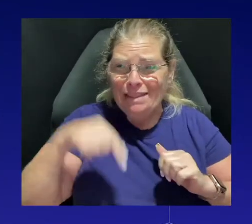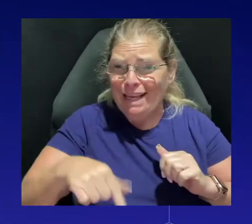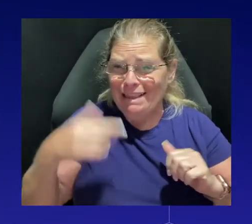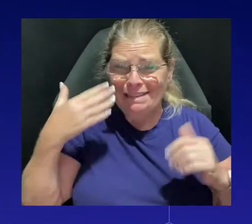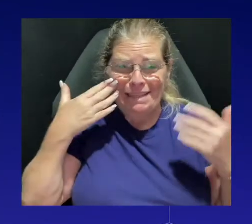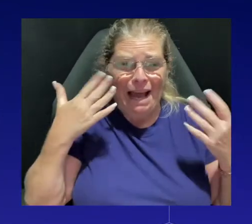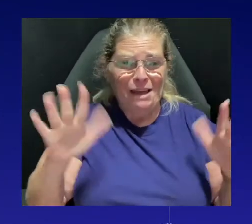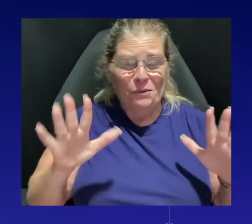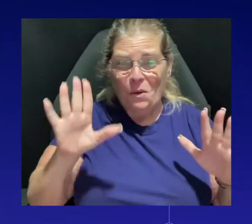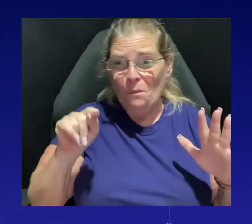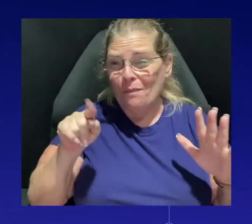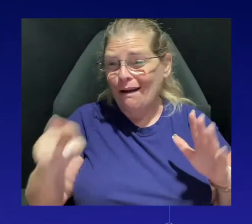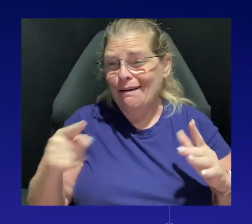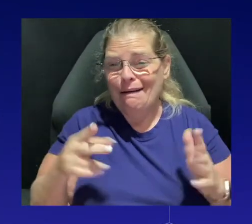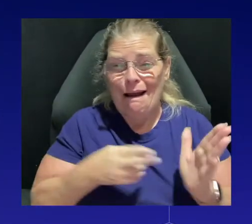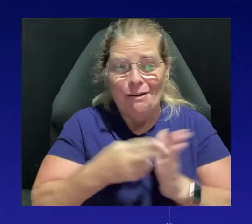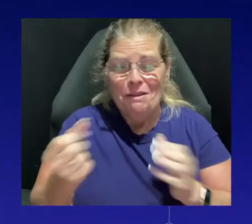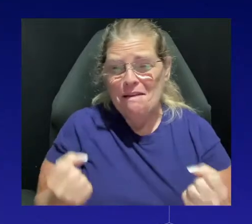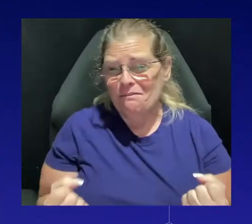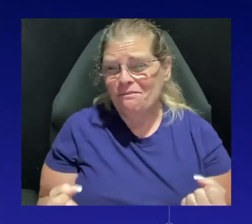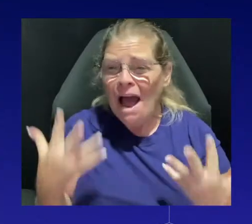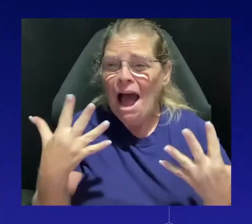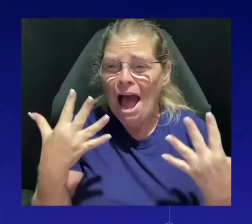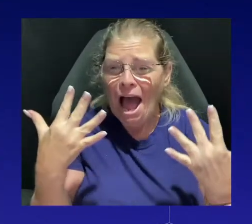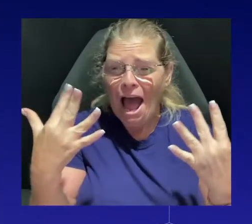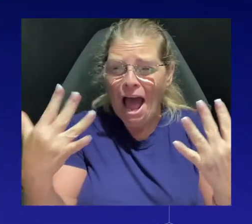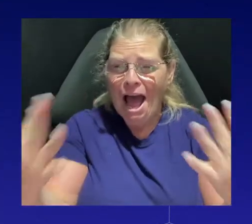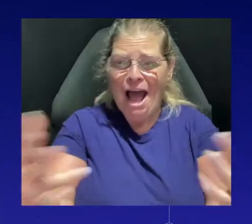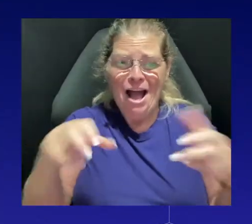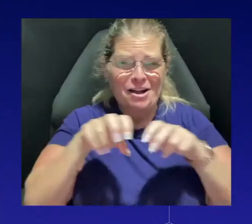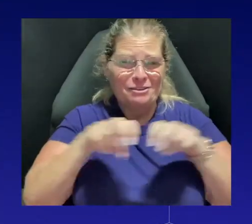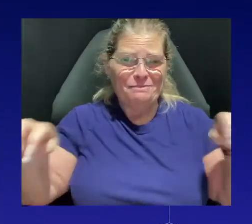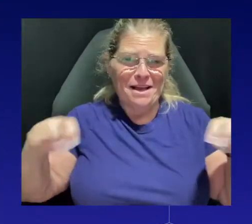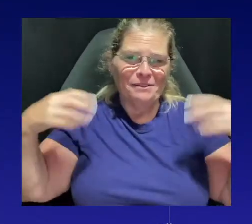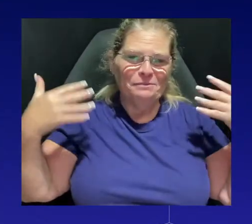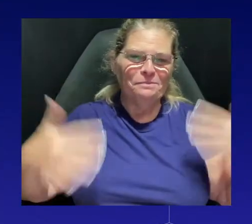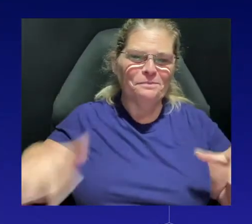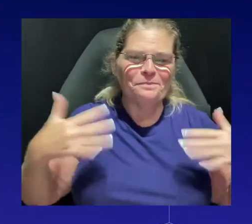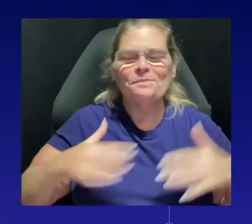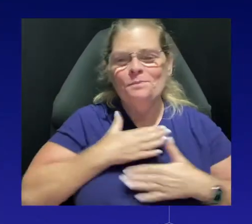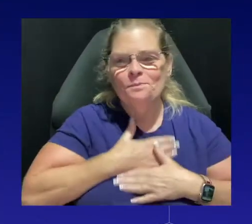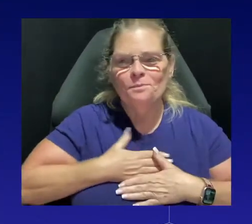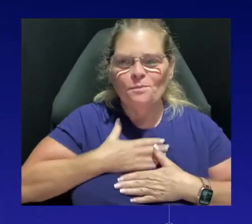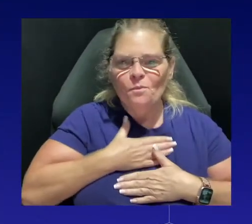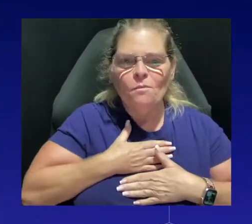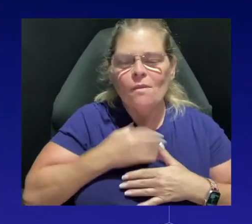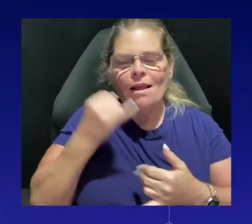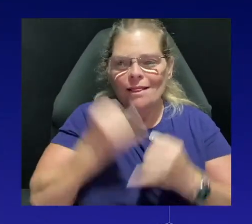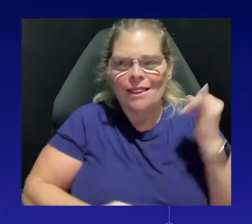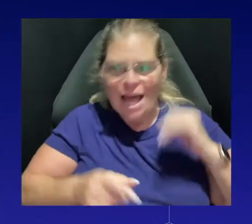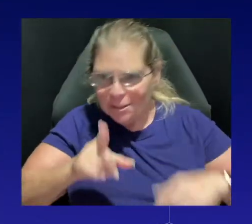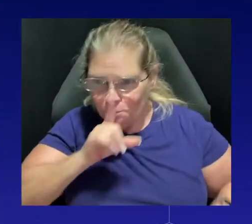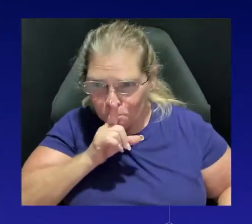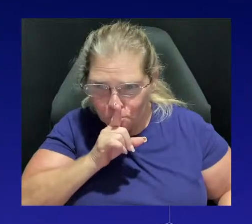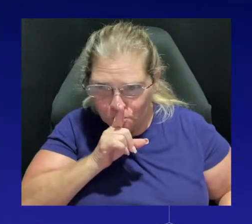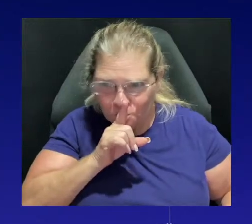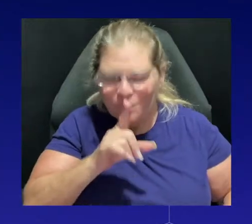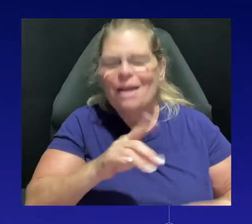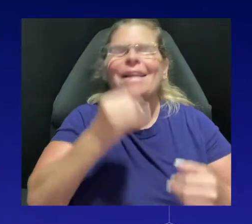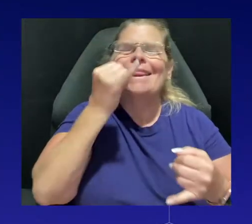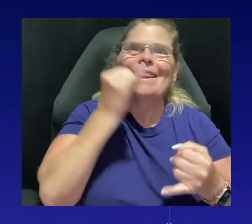Thank you so much. It is my pleasure to welcome not but last last but not least, I'm too